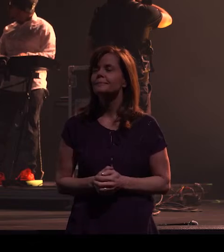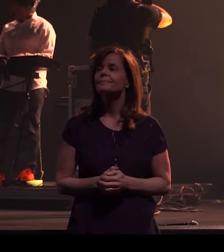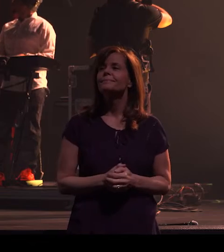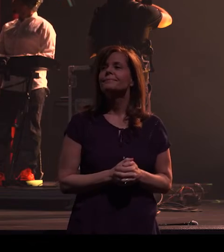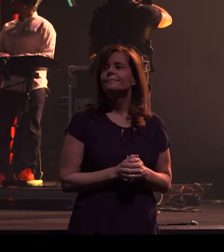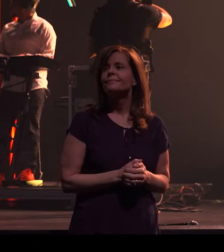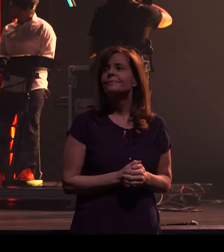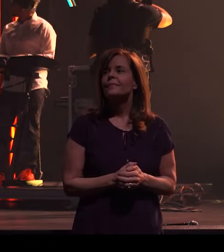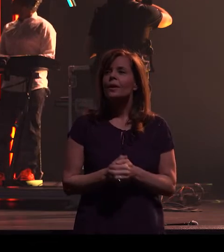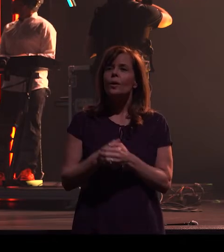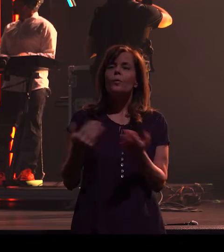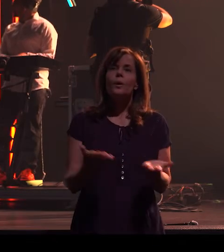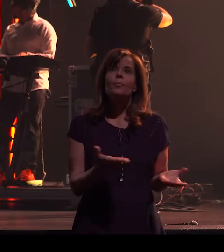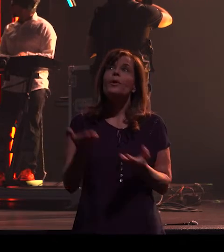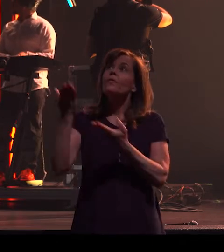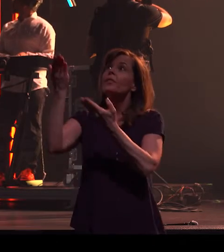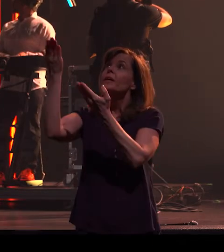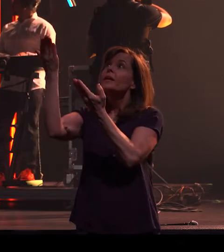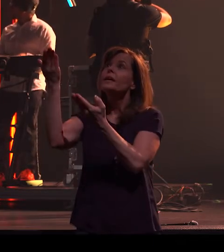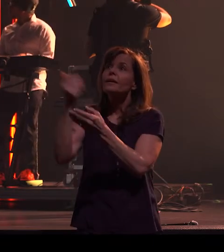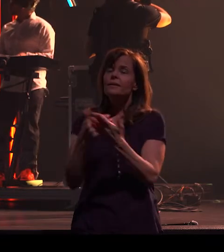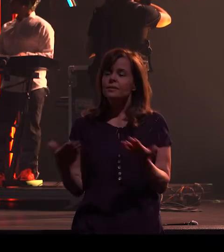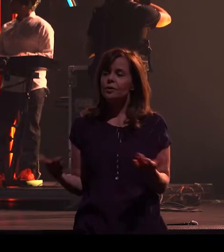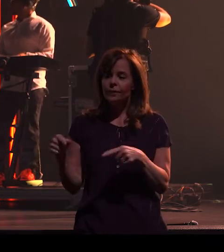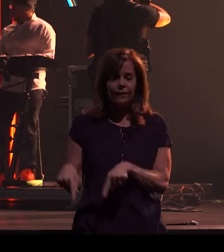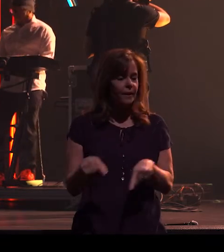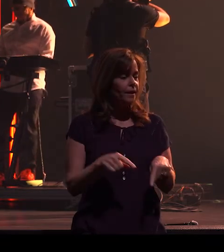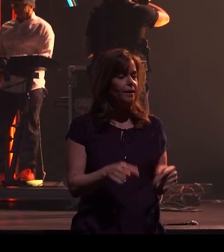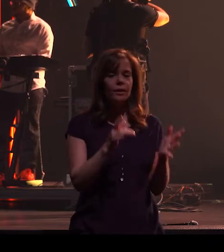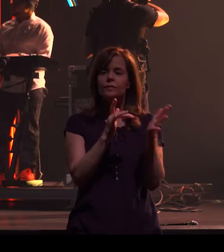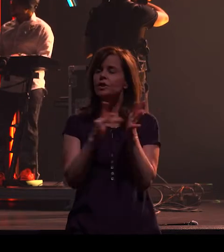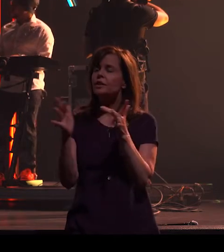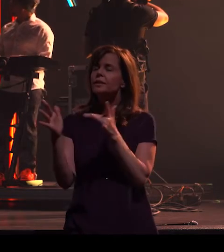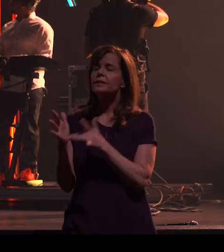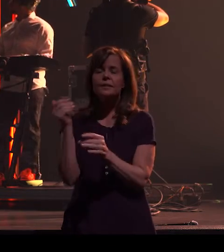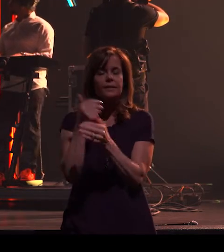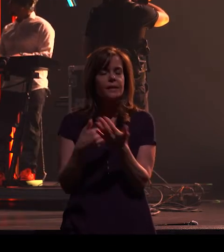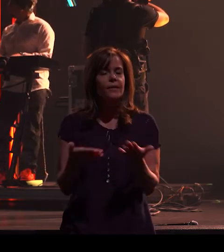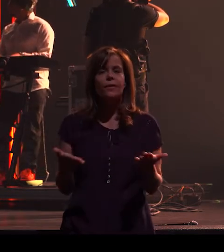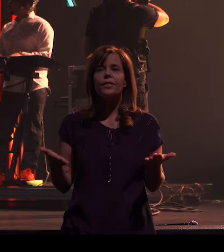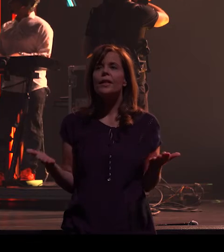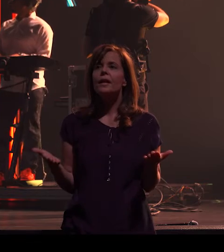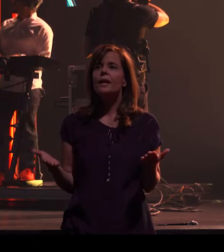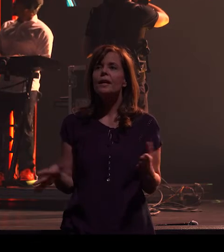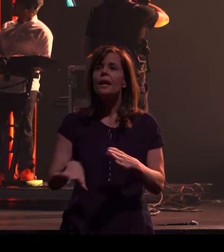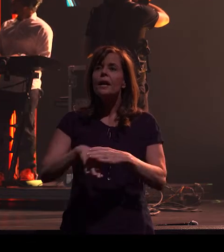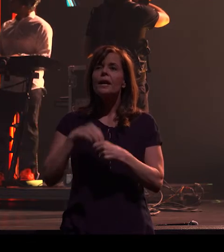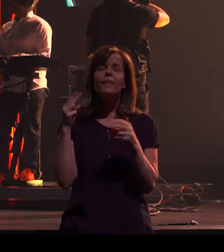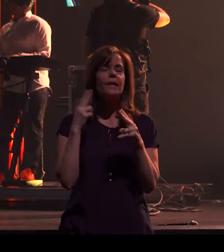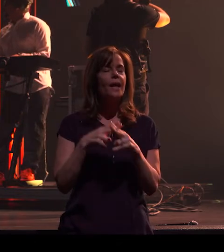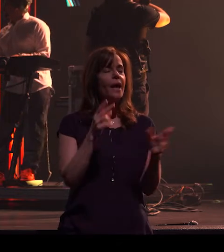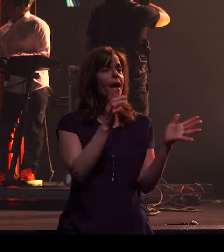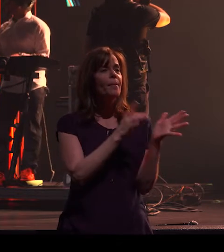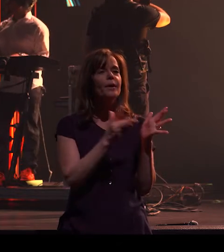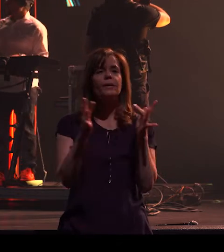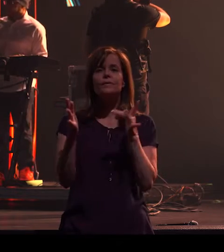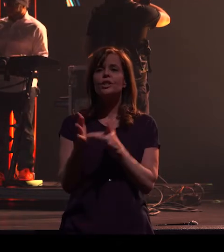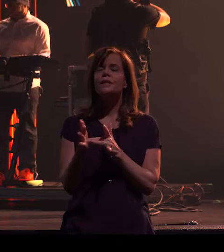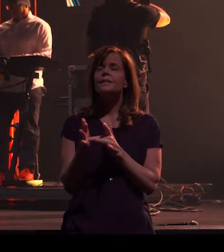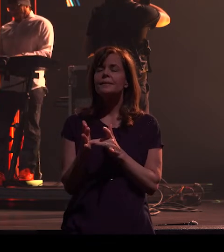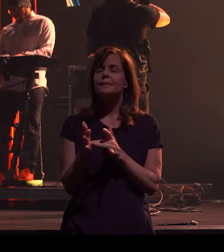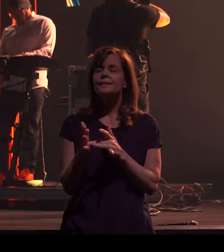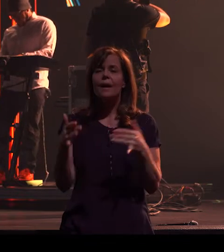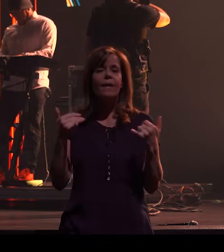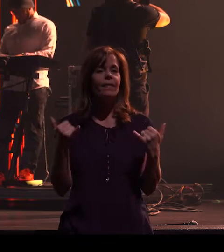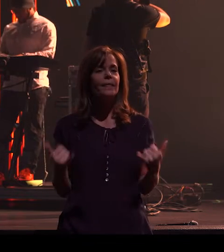miracles, and we bring everything to the feet of Jesus. Everything in the name.